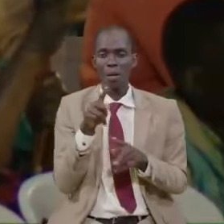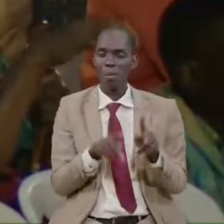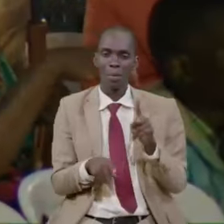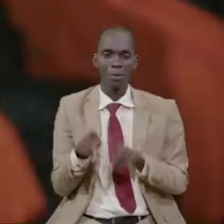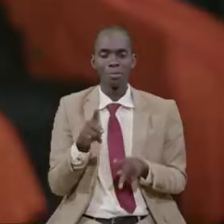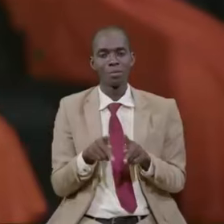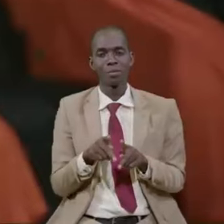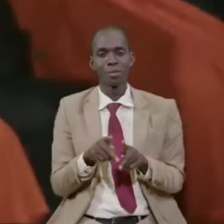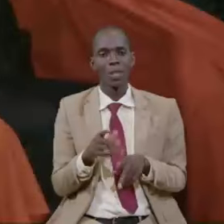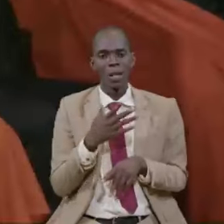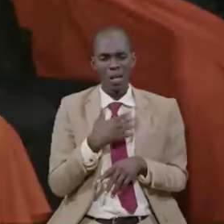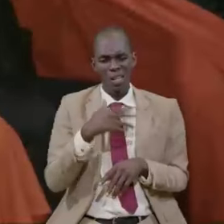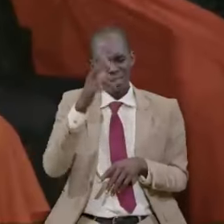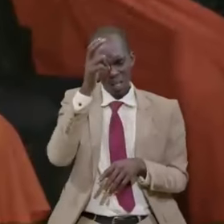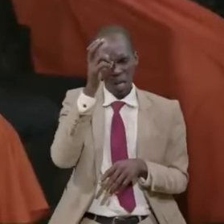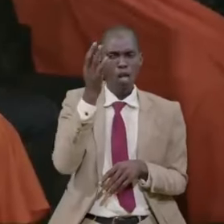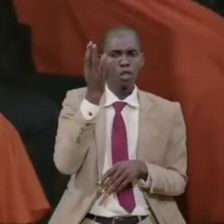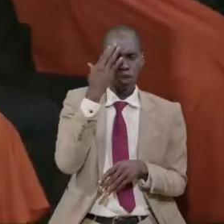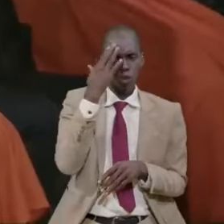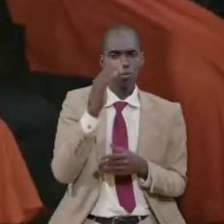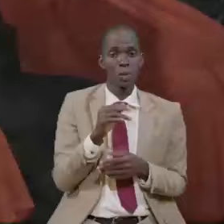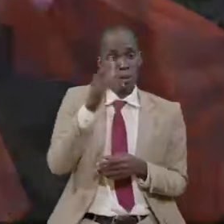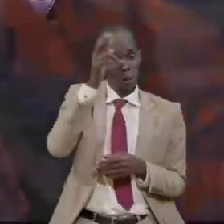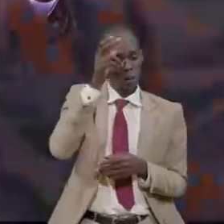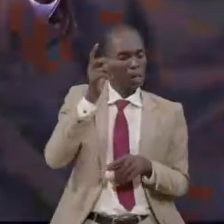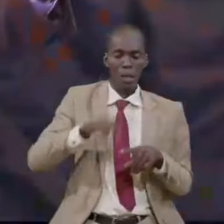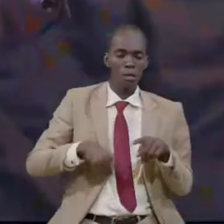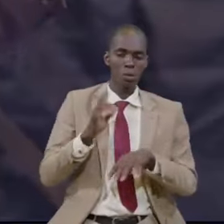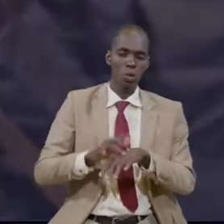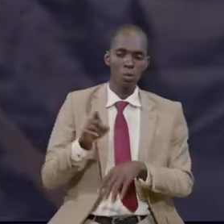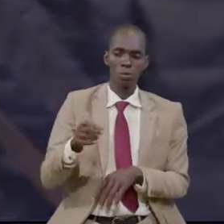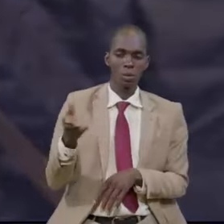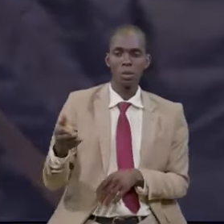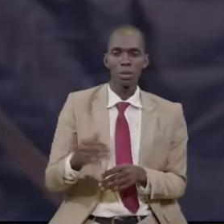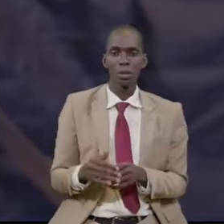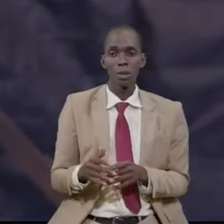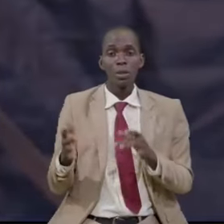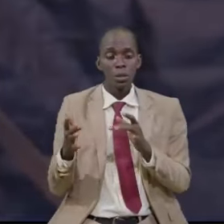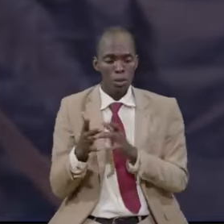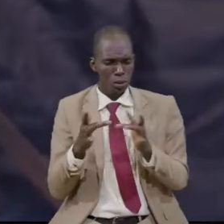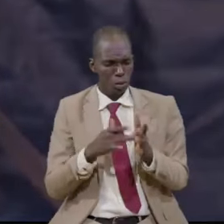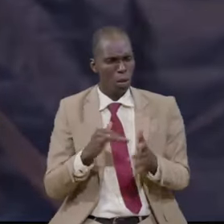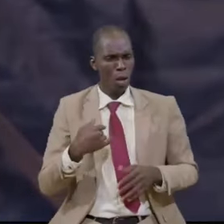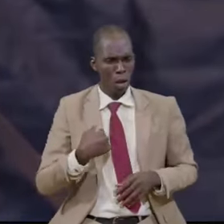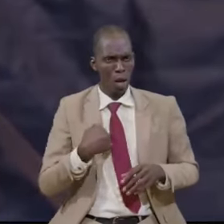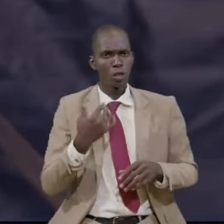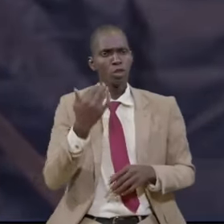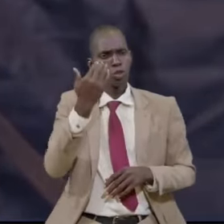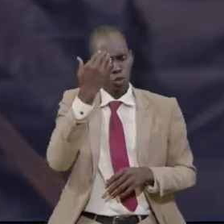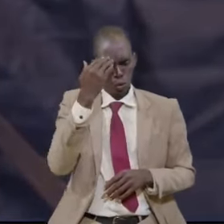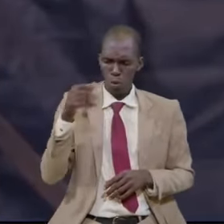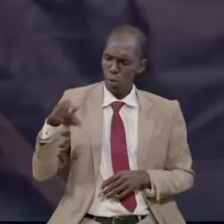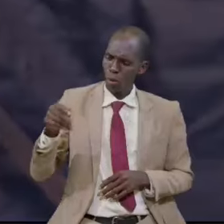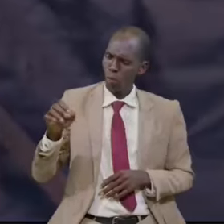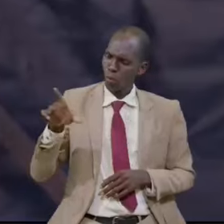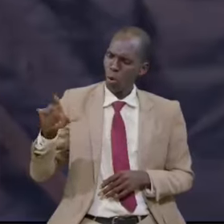knows he dare not touch you. Jesus, I know. Paul, I know. That